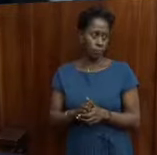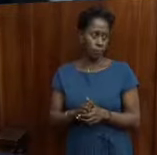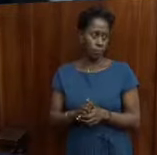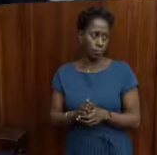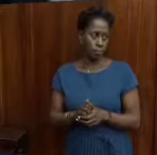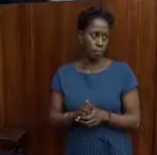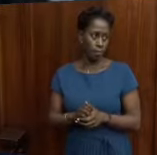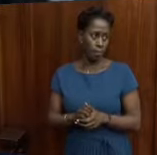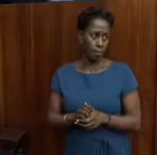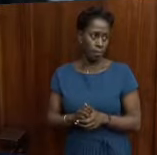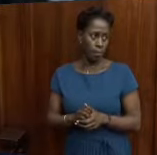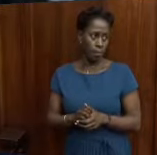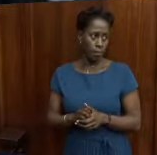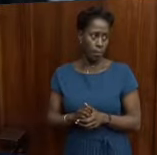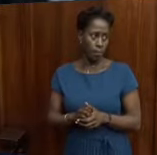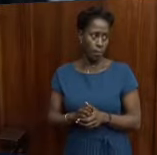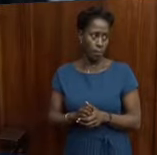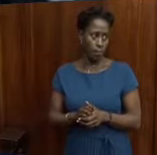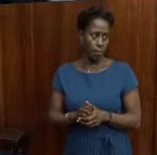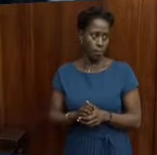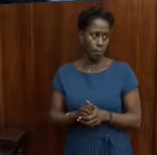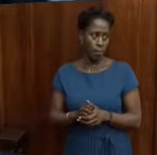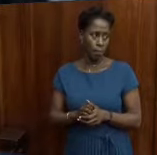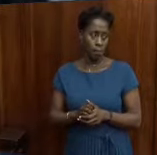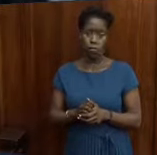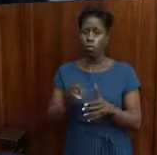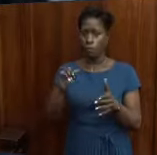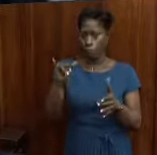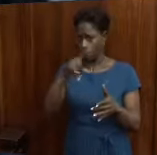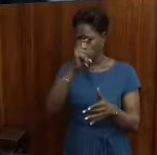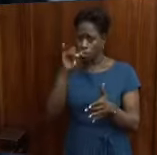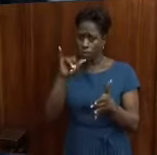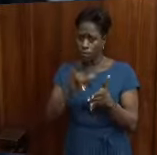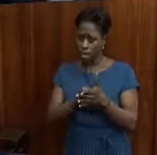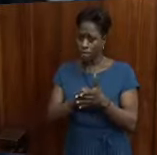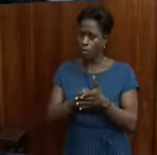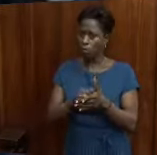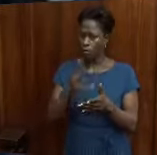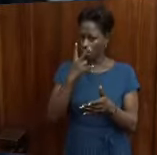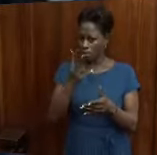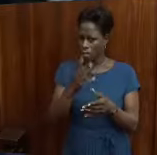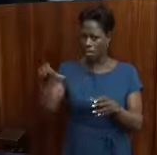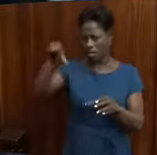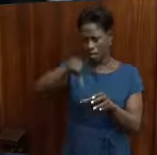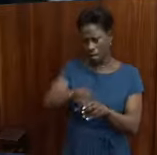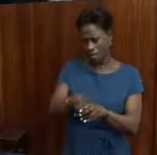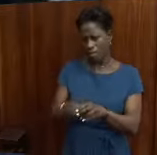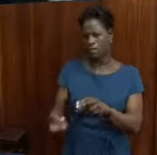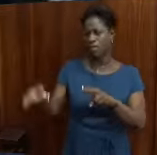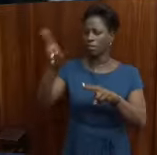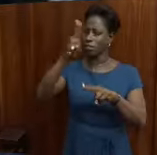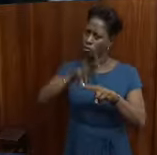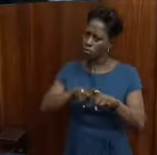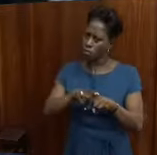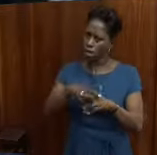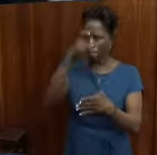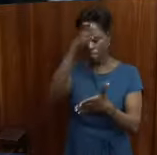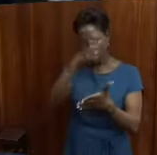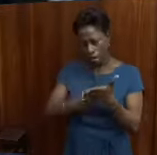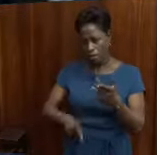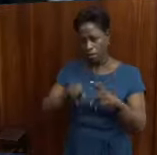of 2022. Both developments have increased the price of consumer goods and fuel, reducing the buying power of